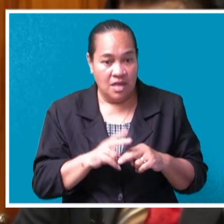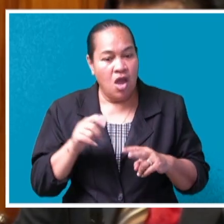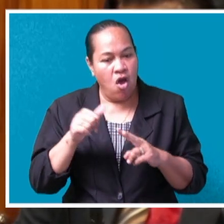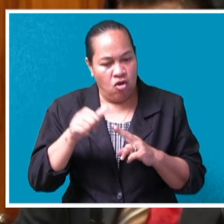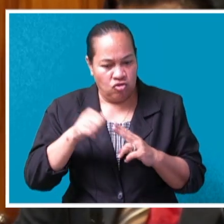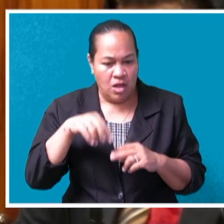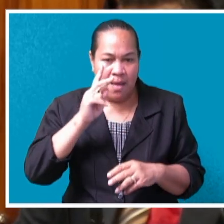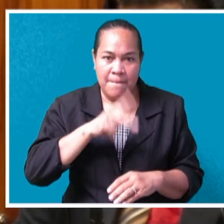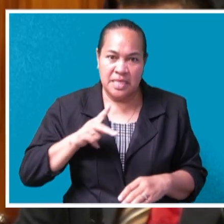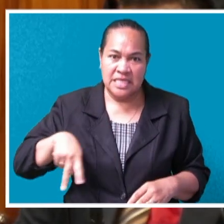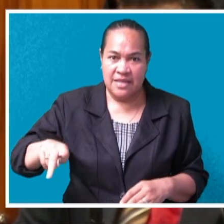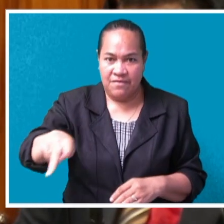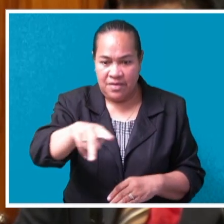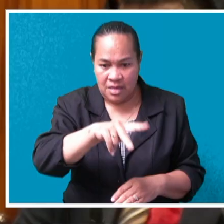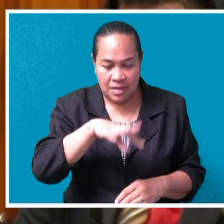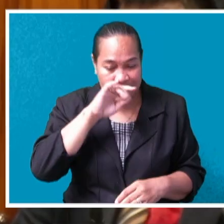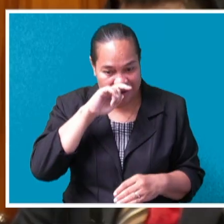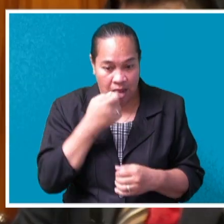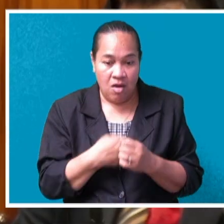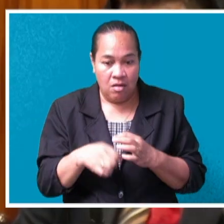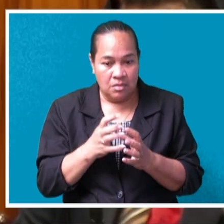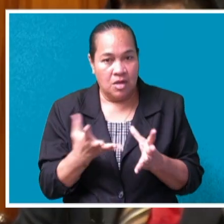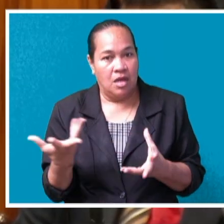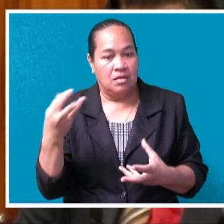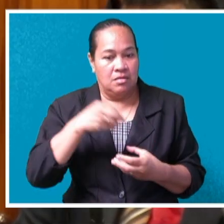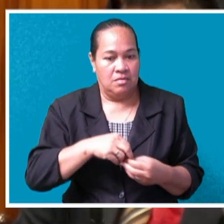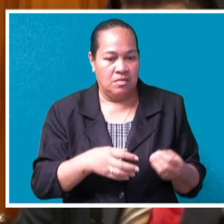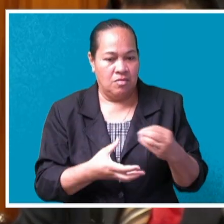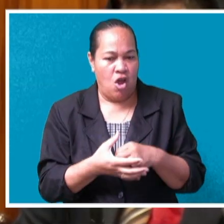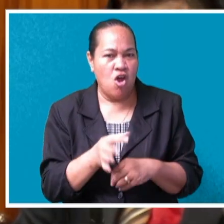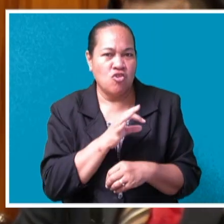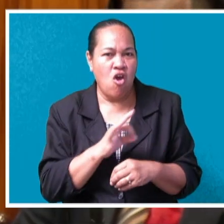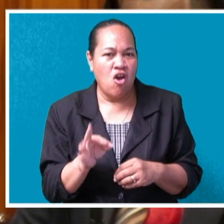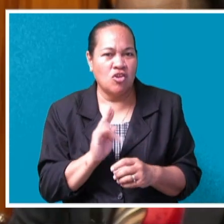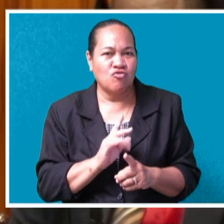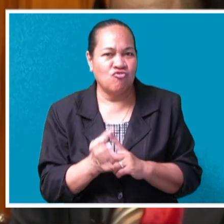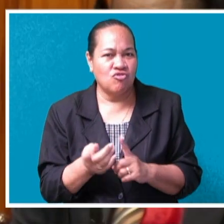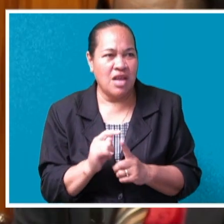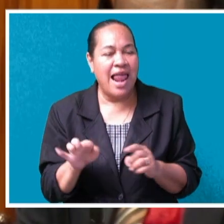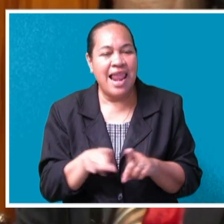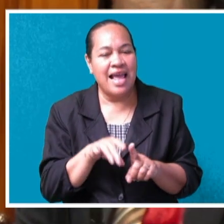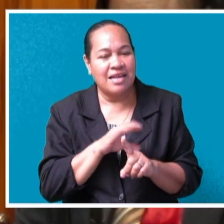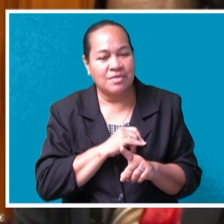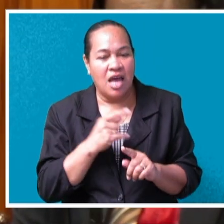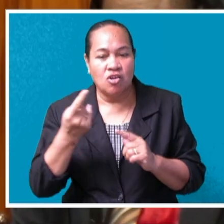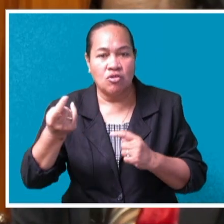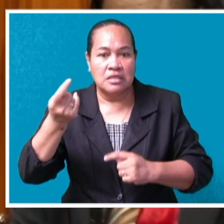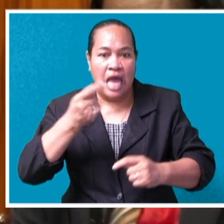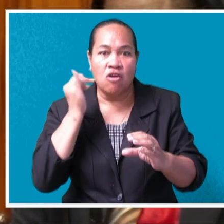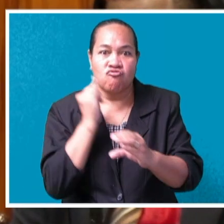region increasingly include non-traditional threats. These include transnational organized